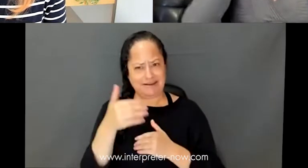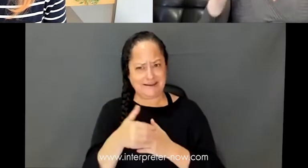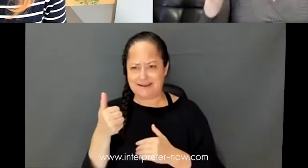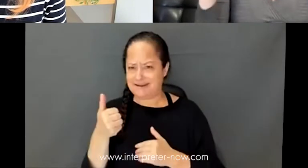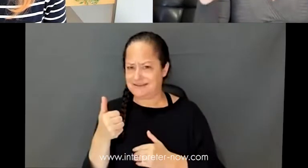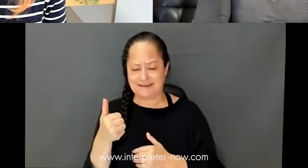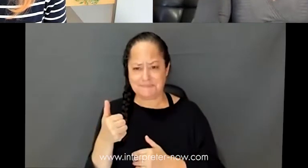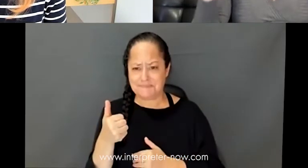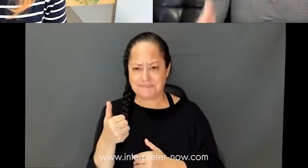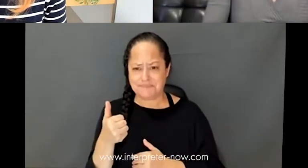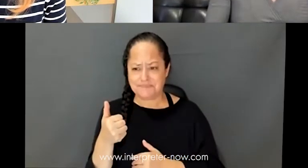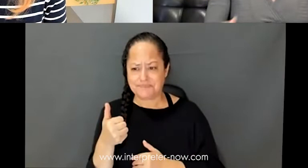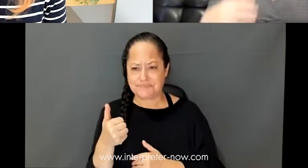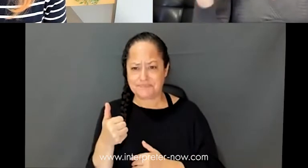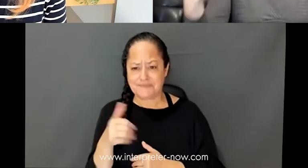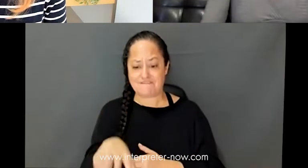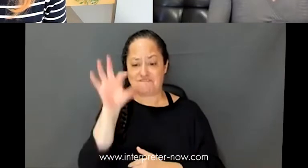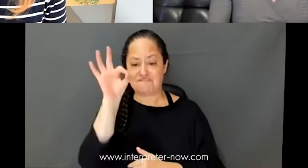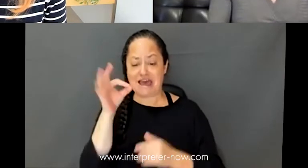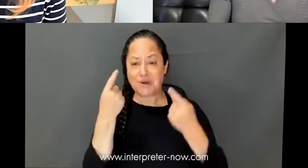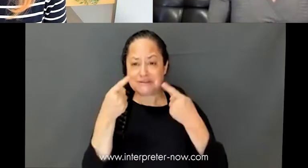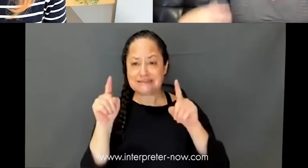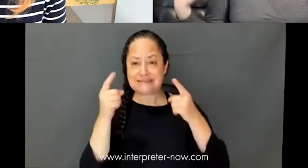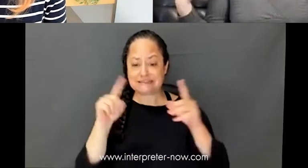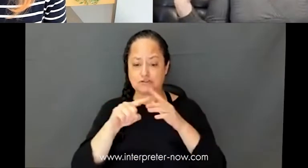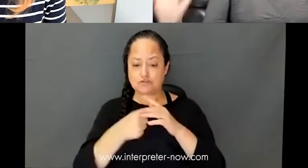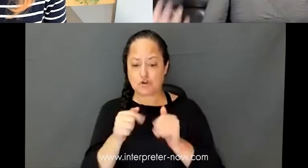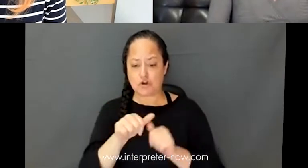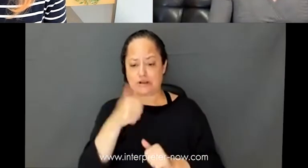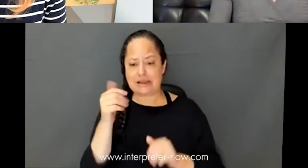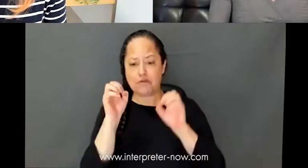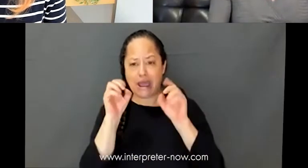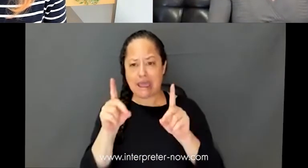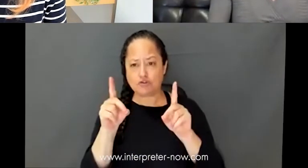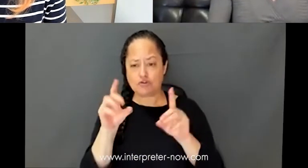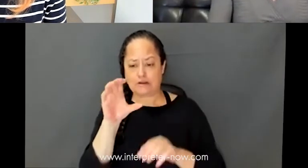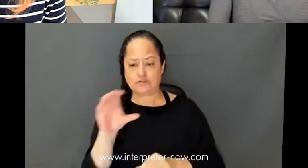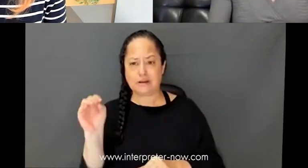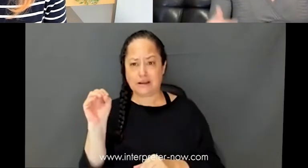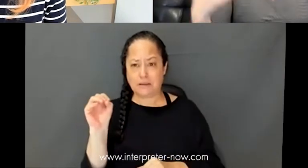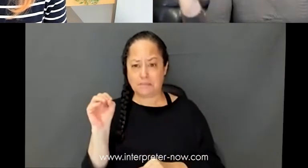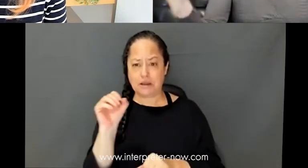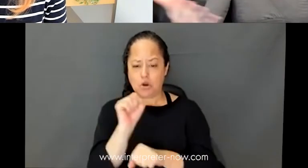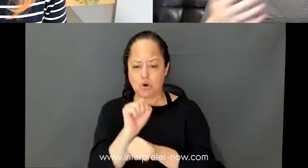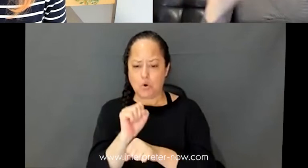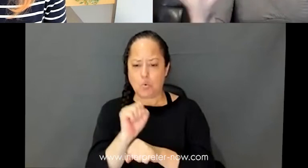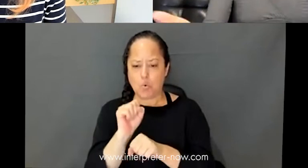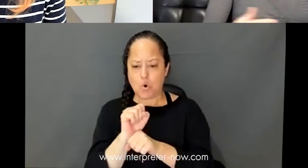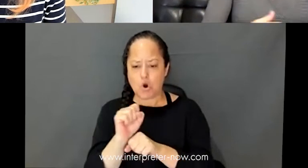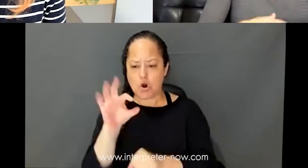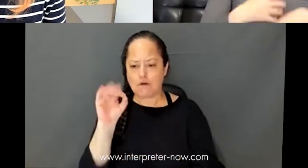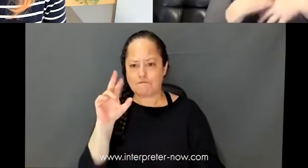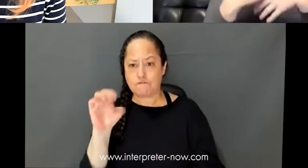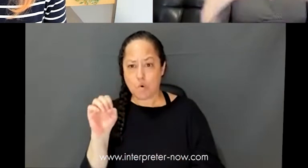all. Found some success, started another education company, and then a workforce company,